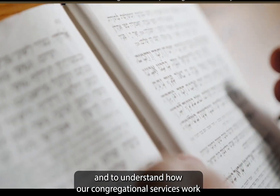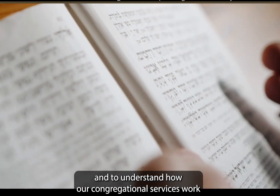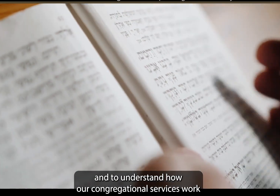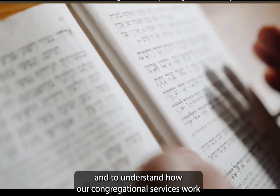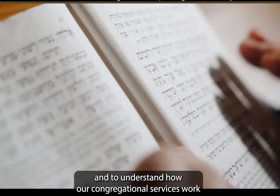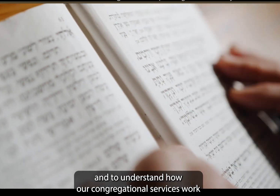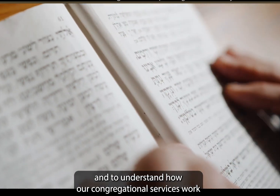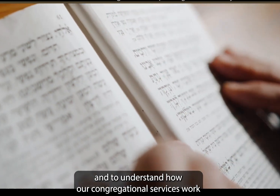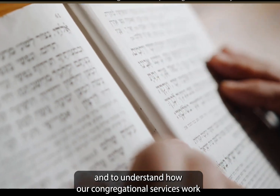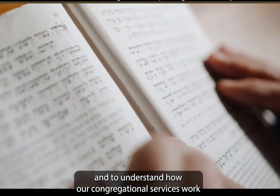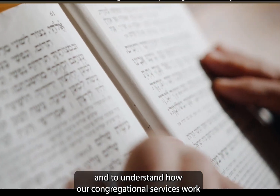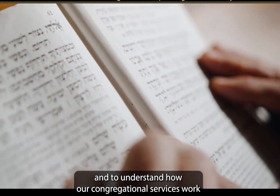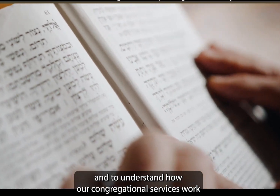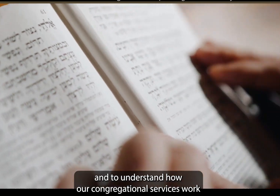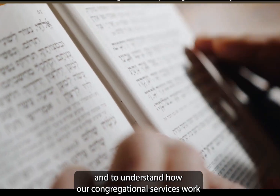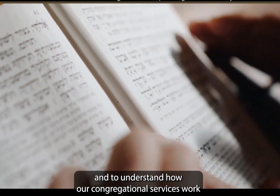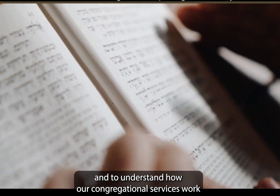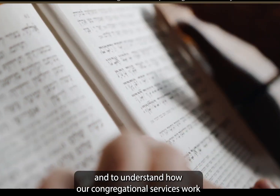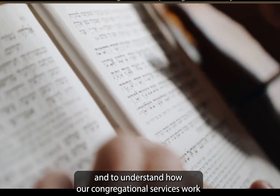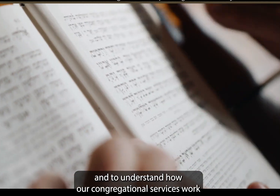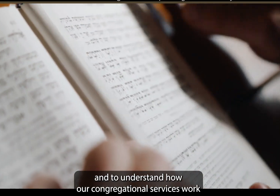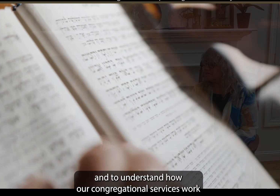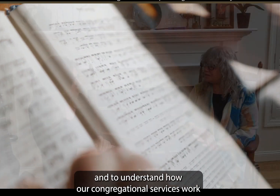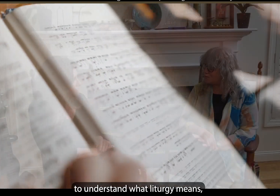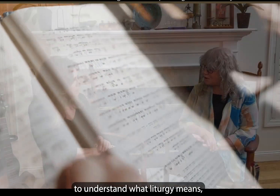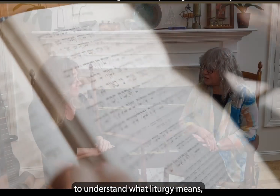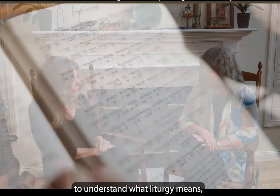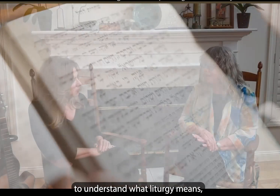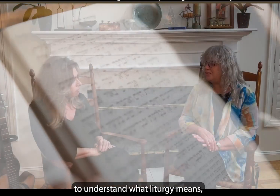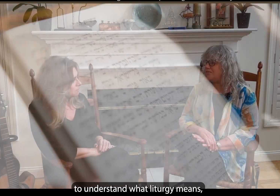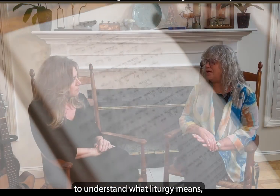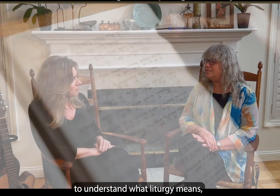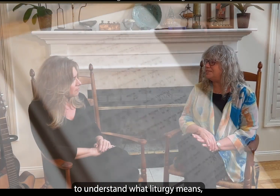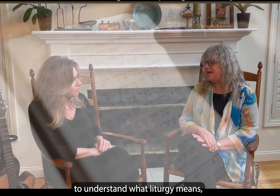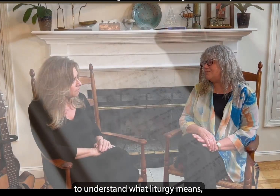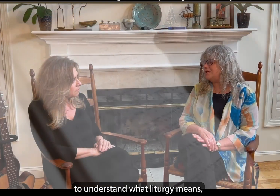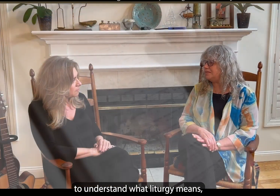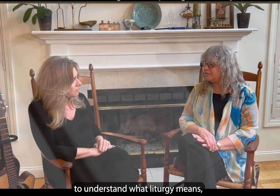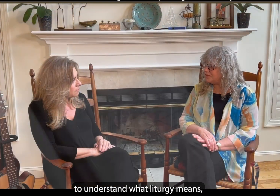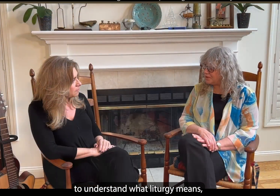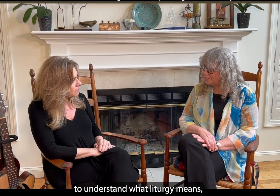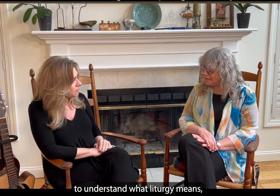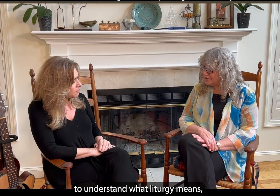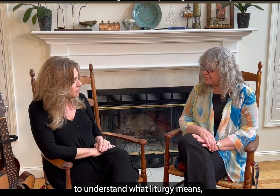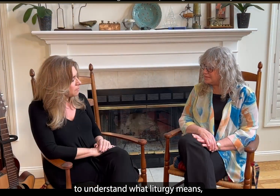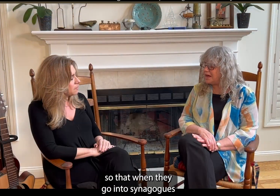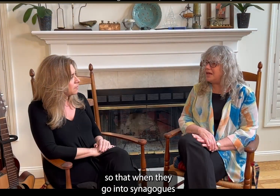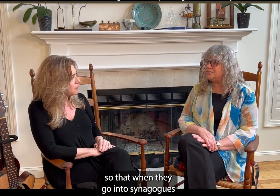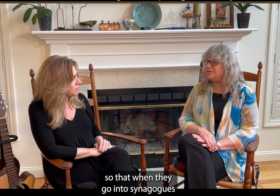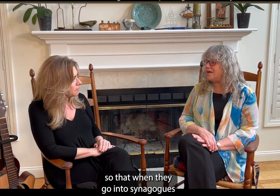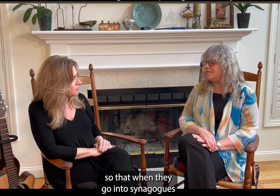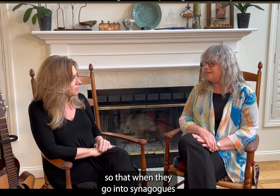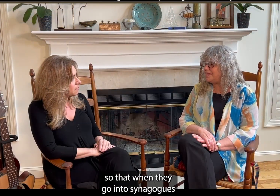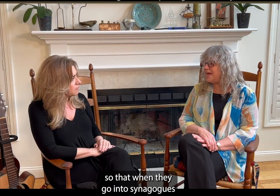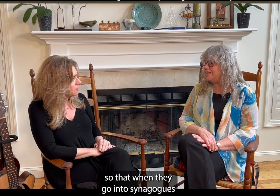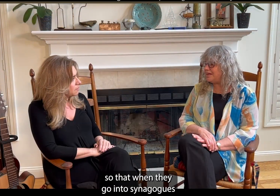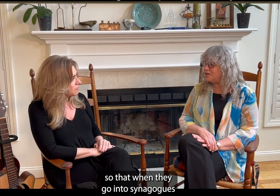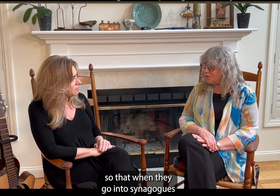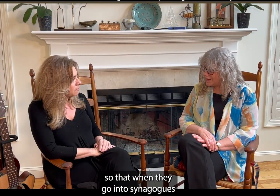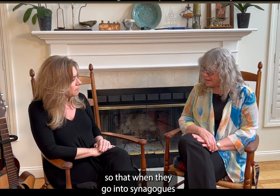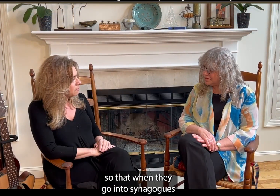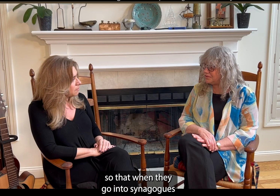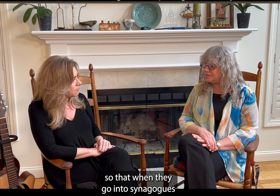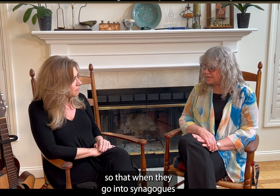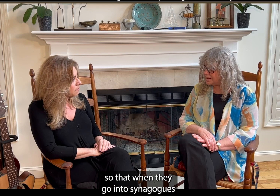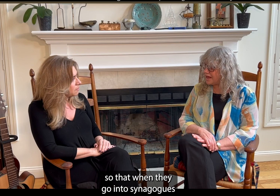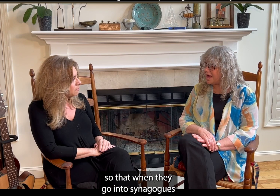understand how our congregational services work, to understand what the liturgy means, so that when they then